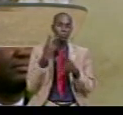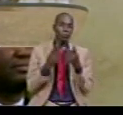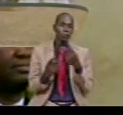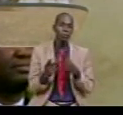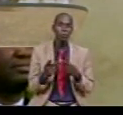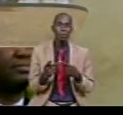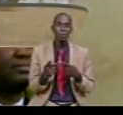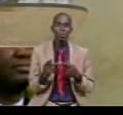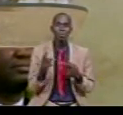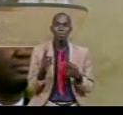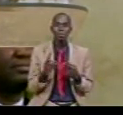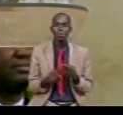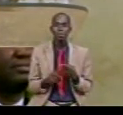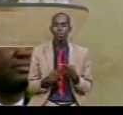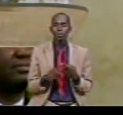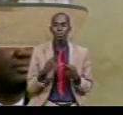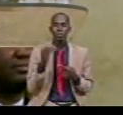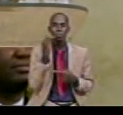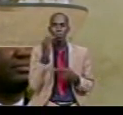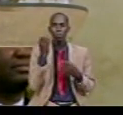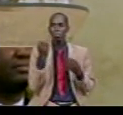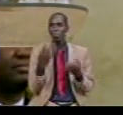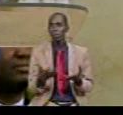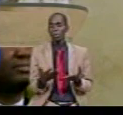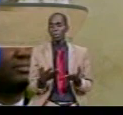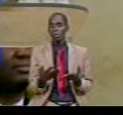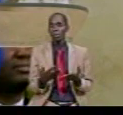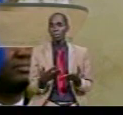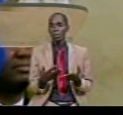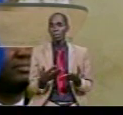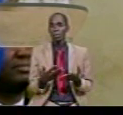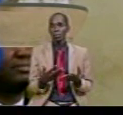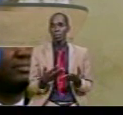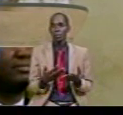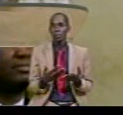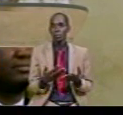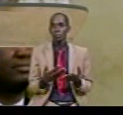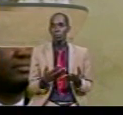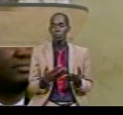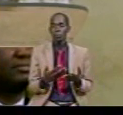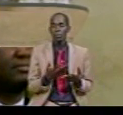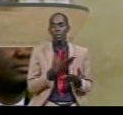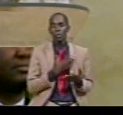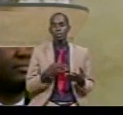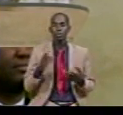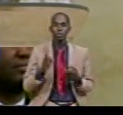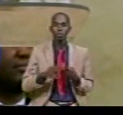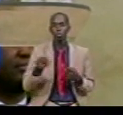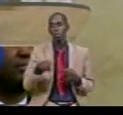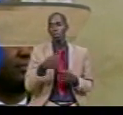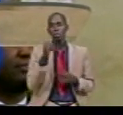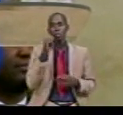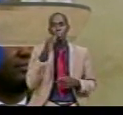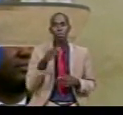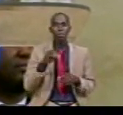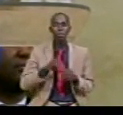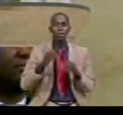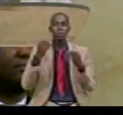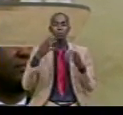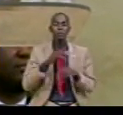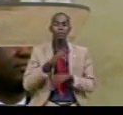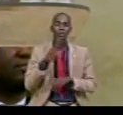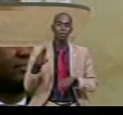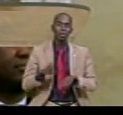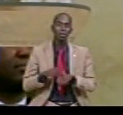the homes of the privileged and in the kitchens of the ordinary women in many nations in the